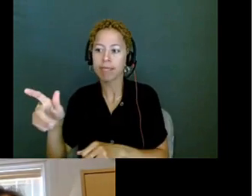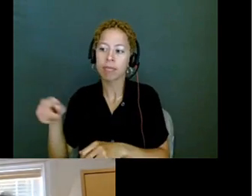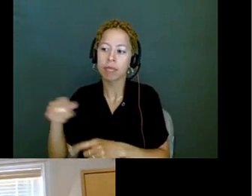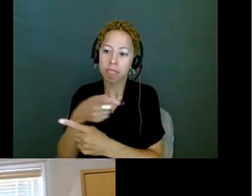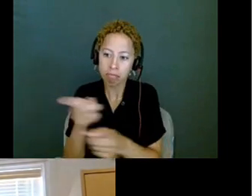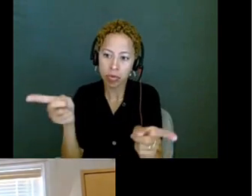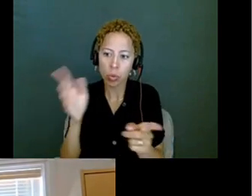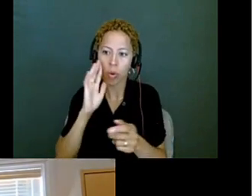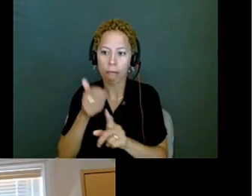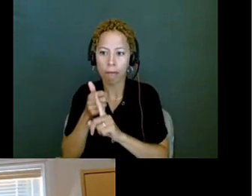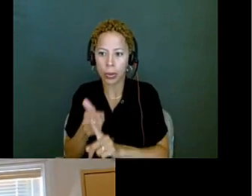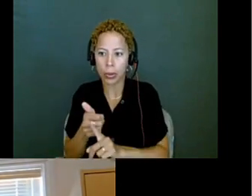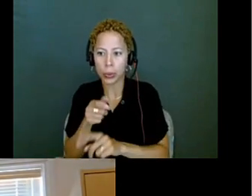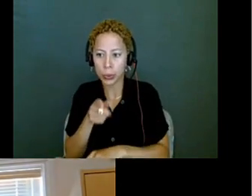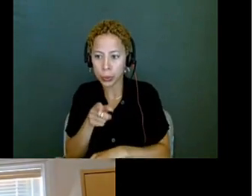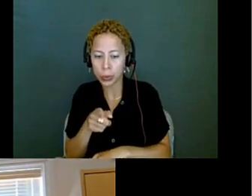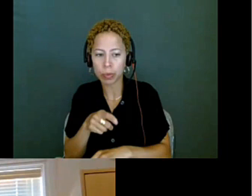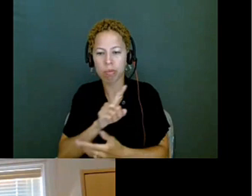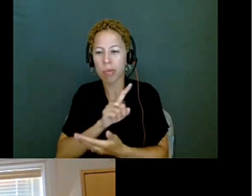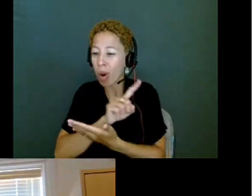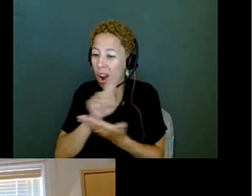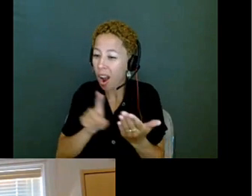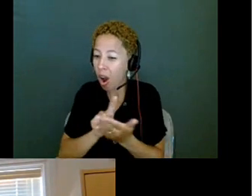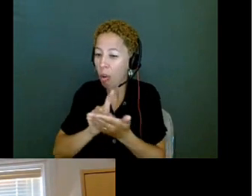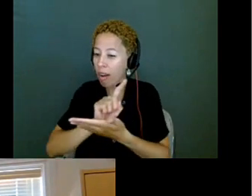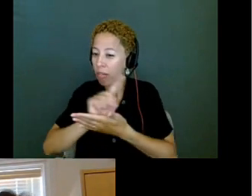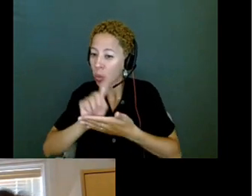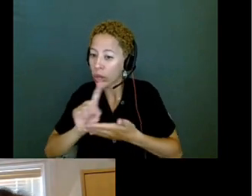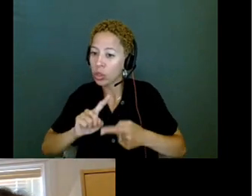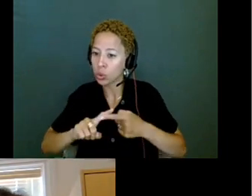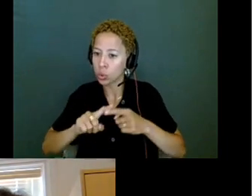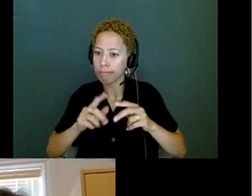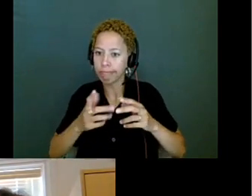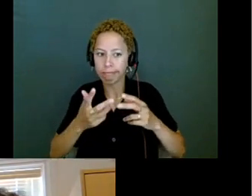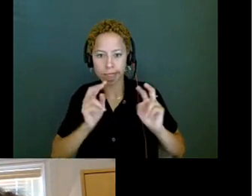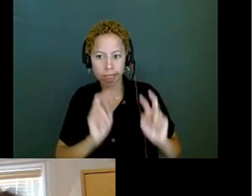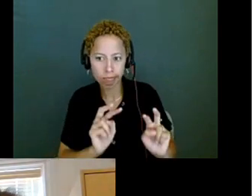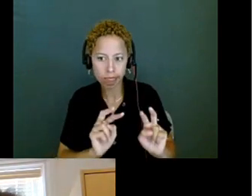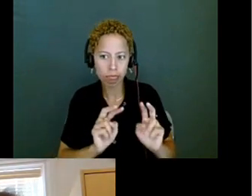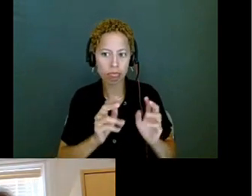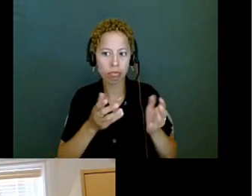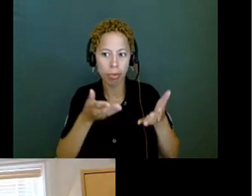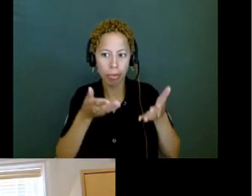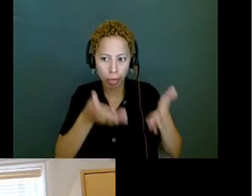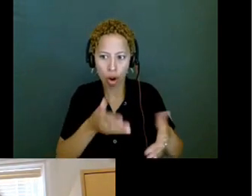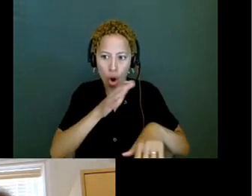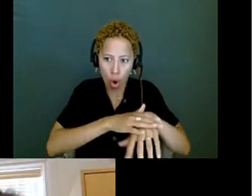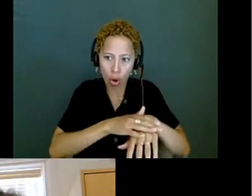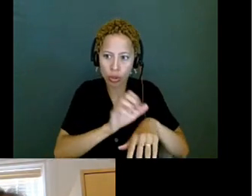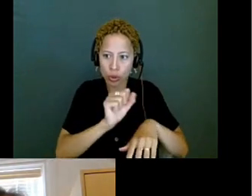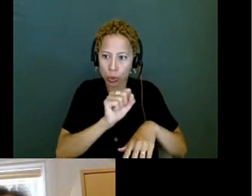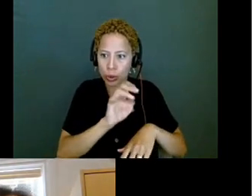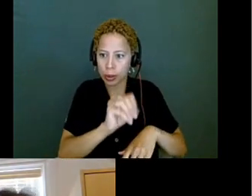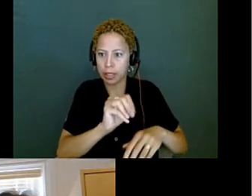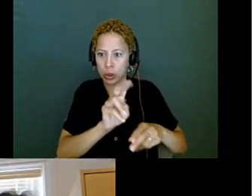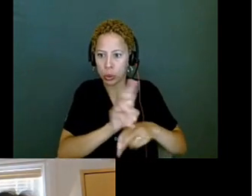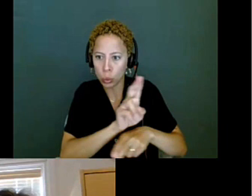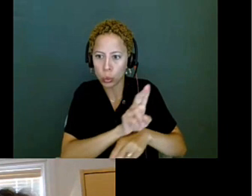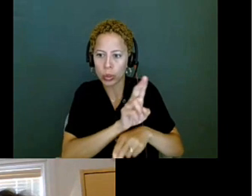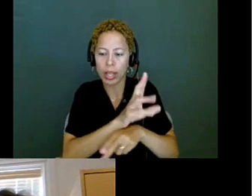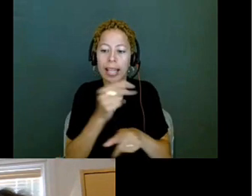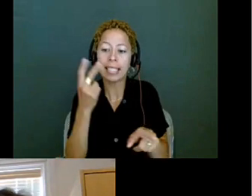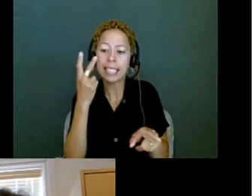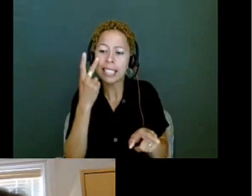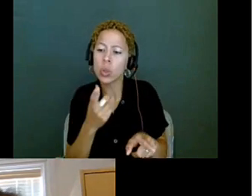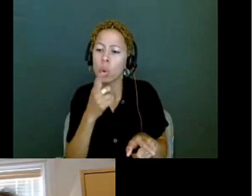to be on your sites, right? Be on your social media platforms and see who's liked